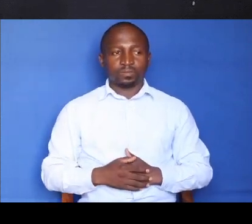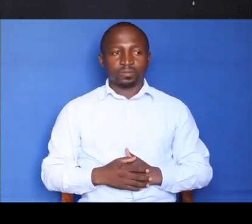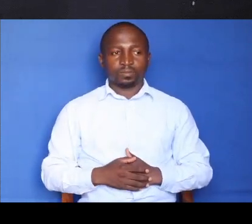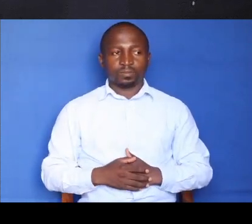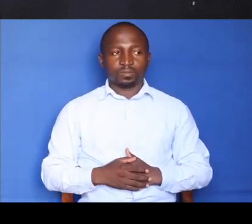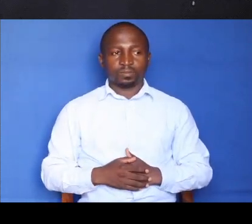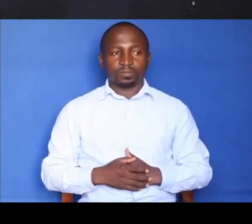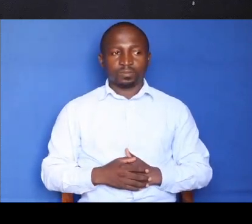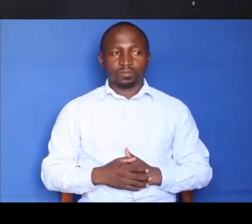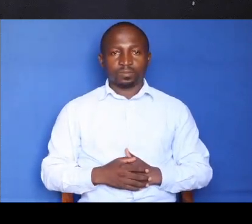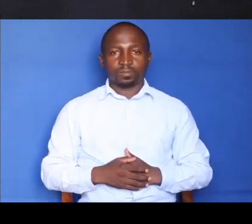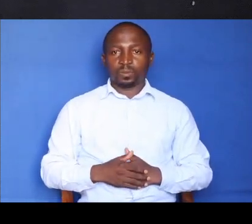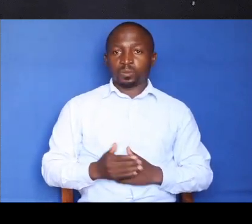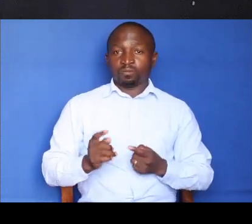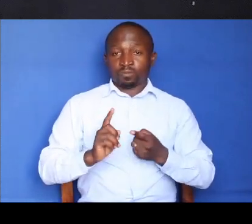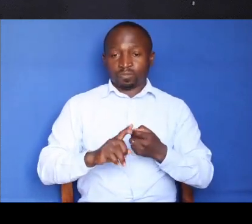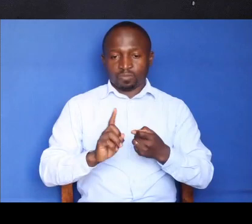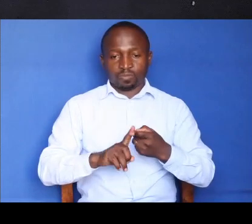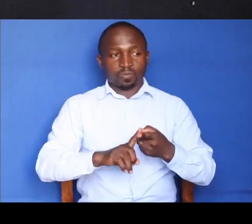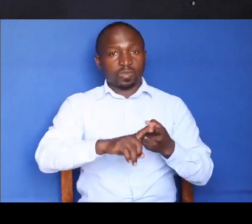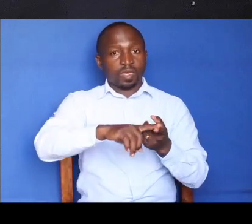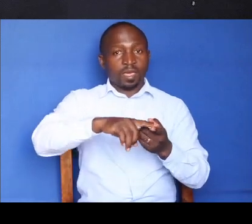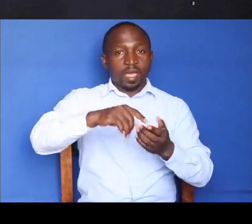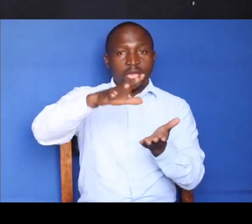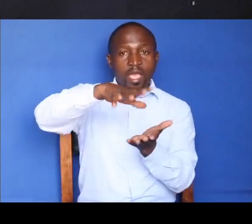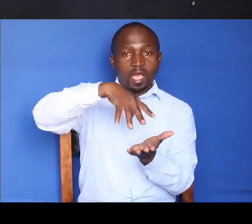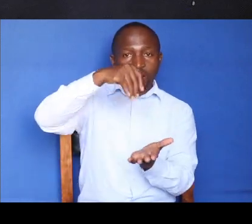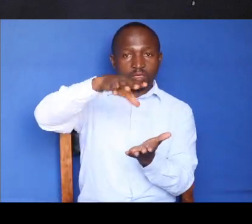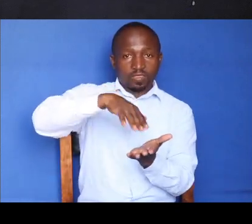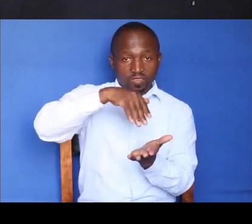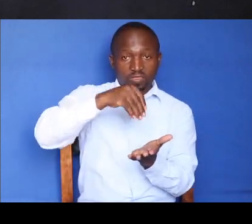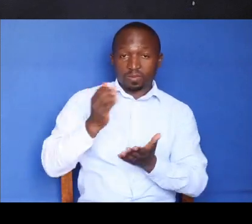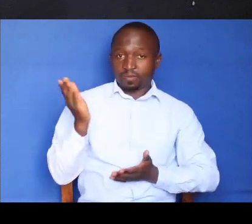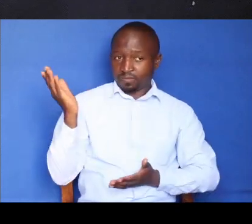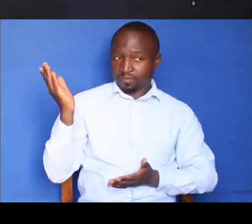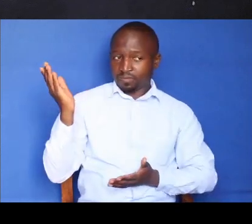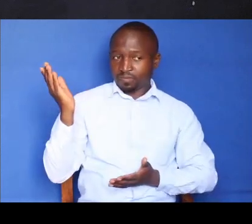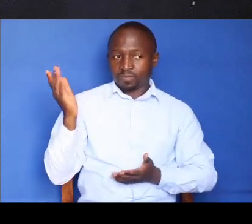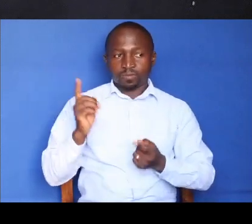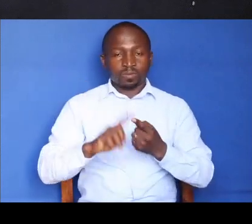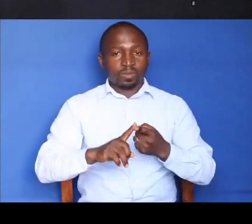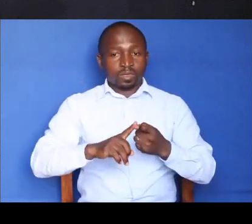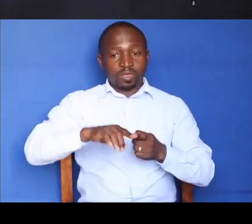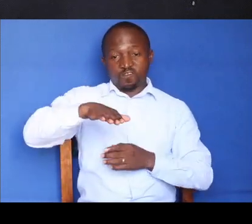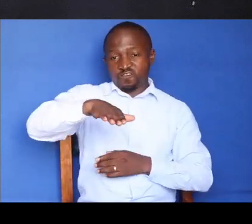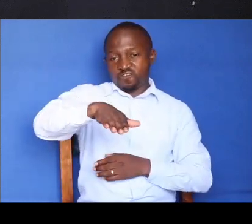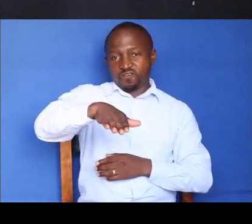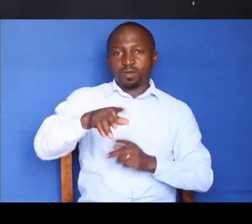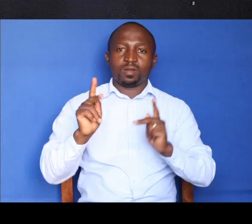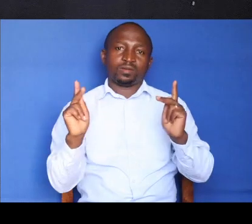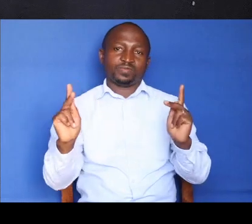The landscape in the lower course whose gradient more gentle, but